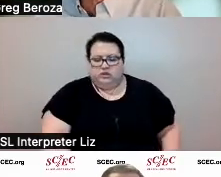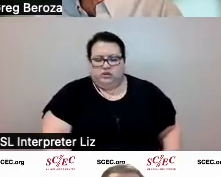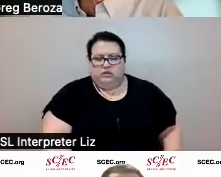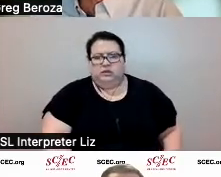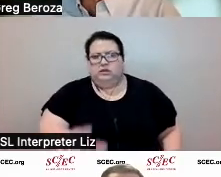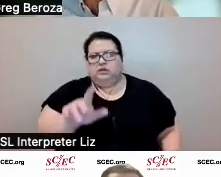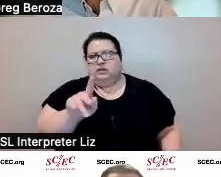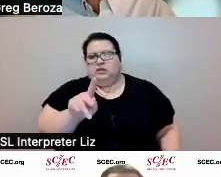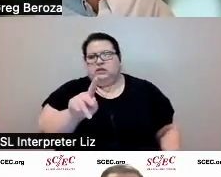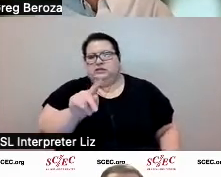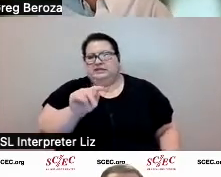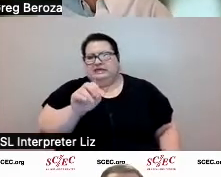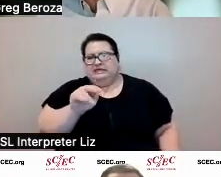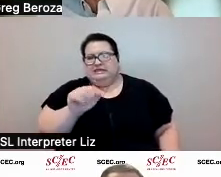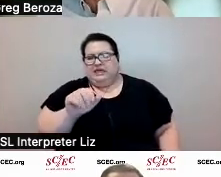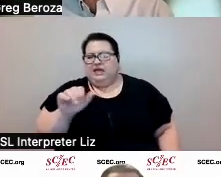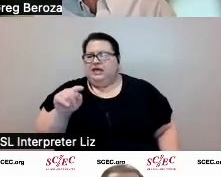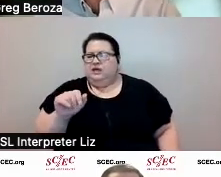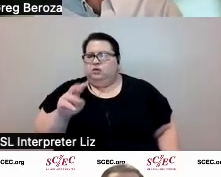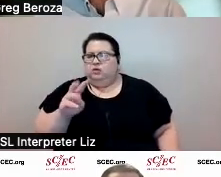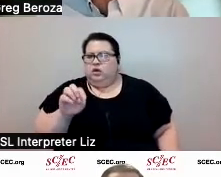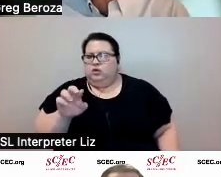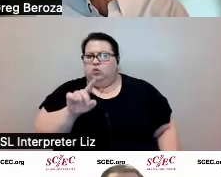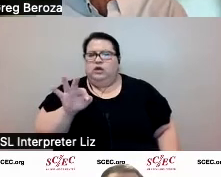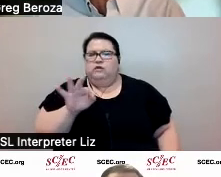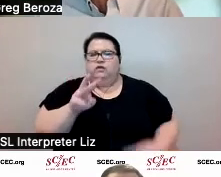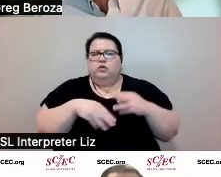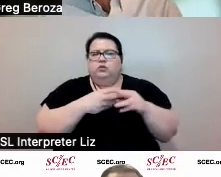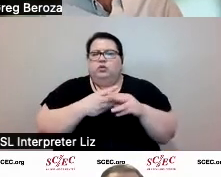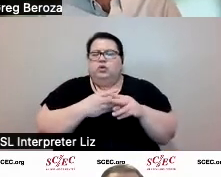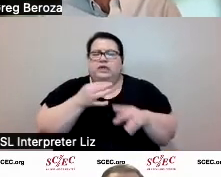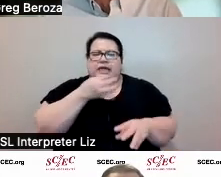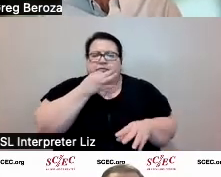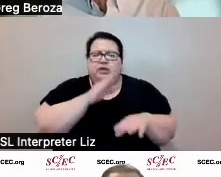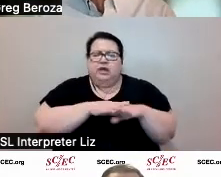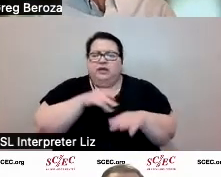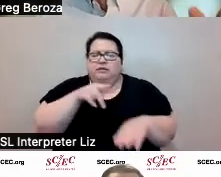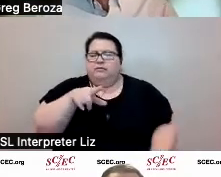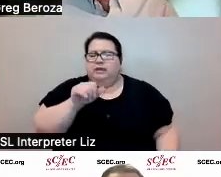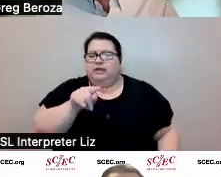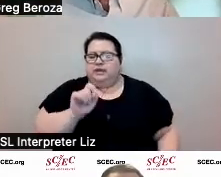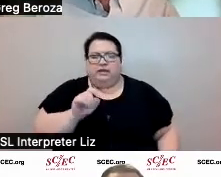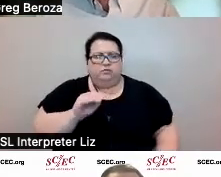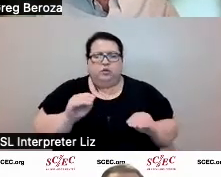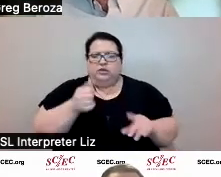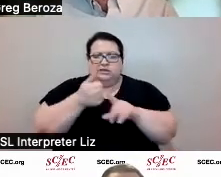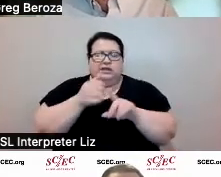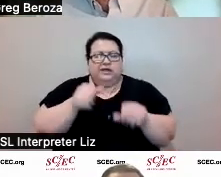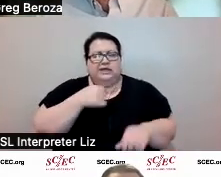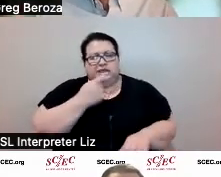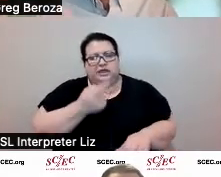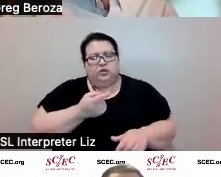Atwater, who's was on earlier, is one of the world's experts on plate motion, and she could tell you that